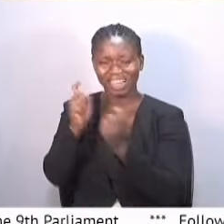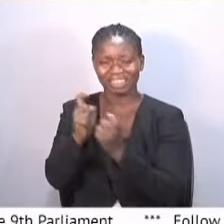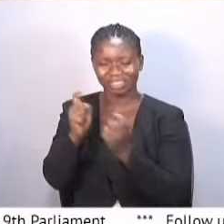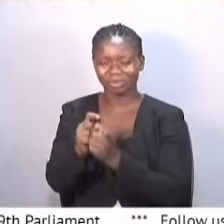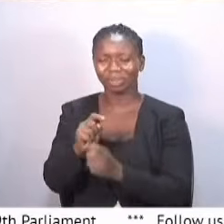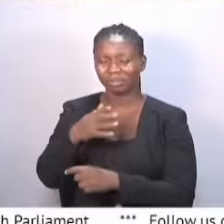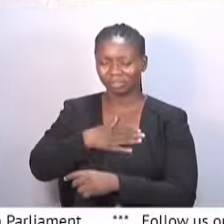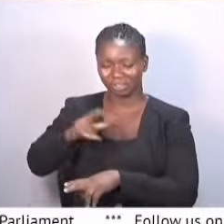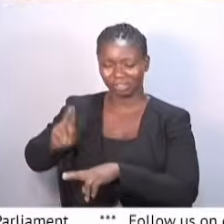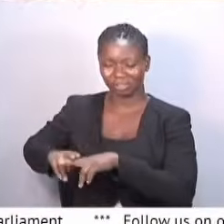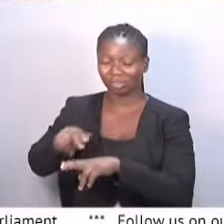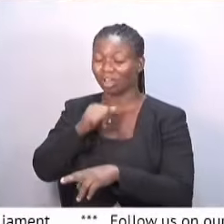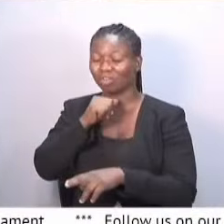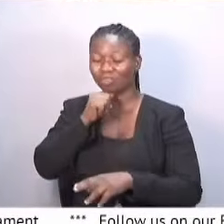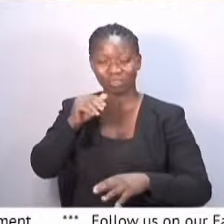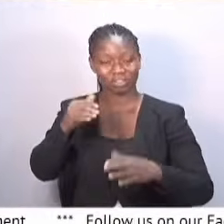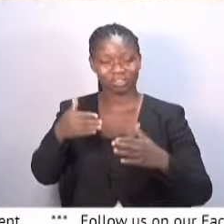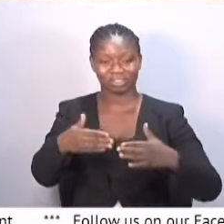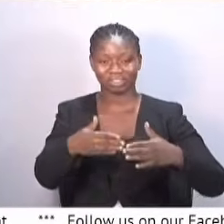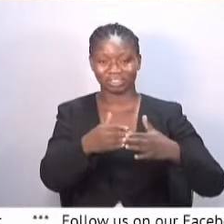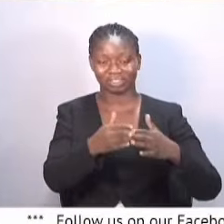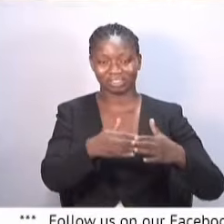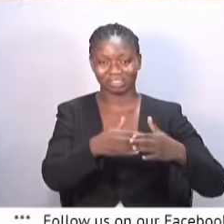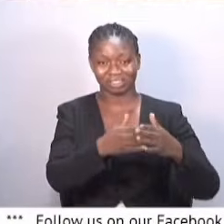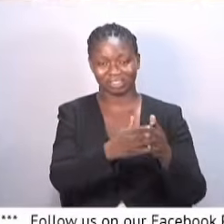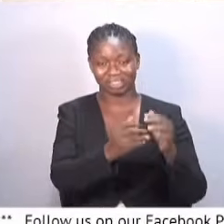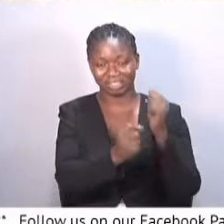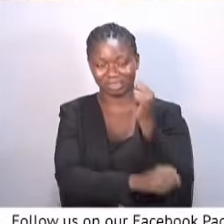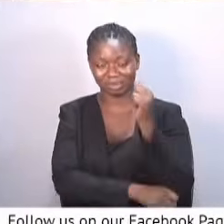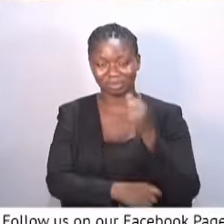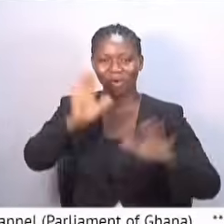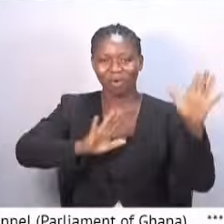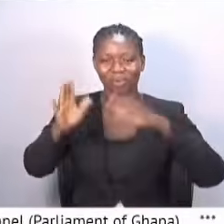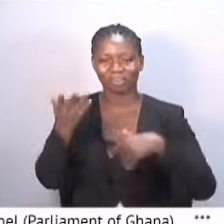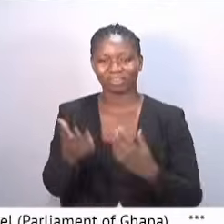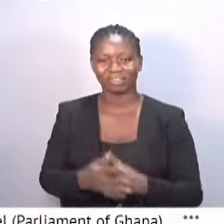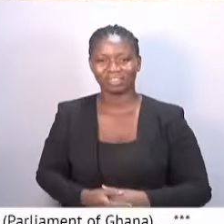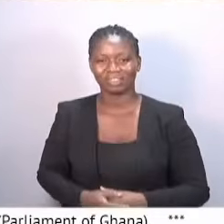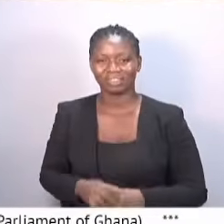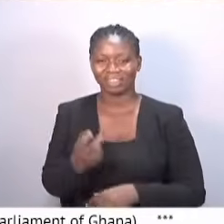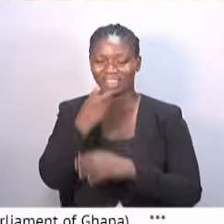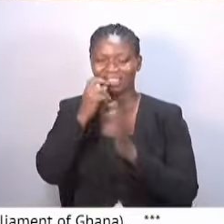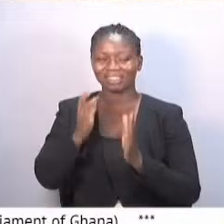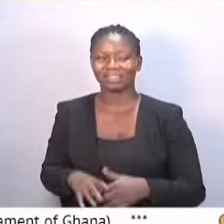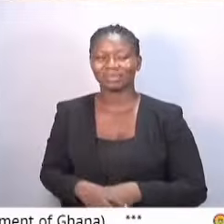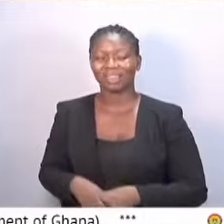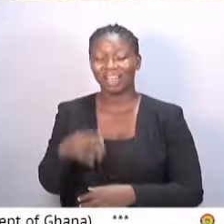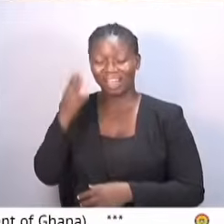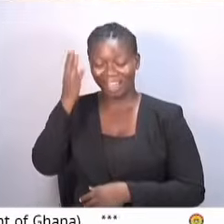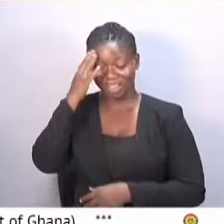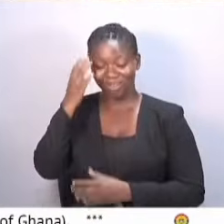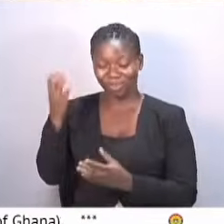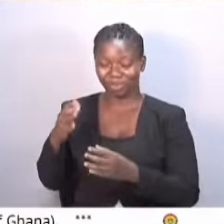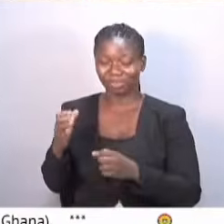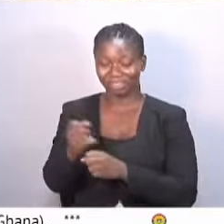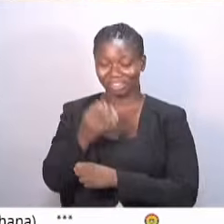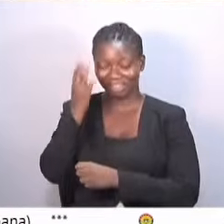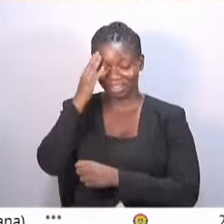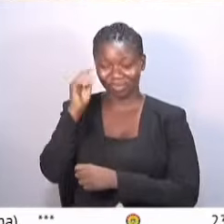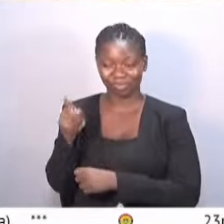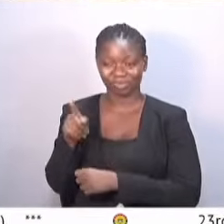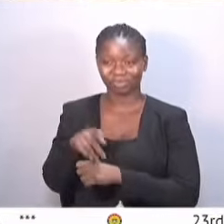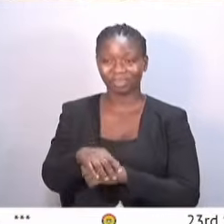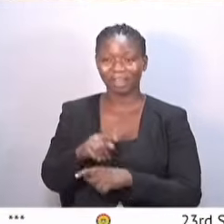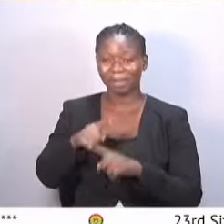down. You are not in leadership. Mr. Speaker, look at him. You want to leave? The road cause trouble. Mr. Speaker, I know what he wants to achieve,